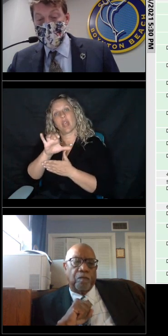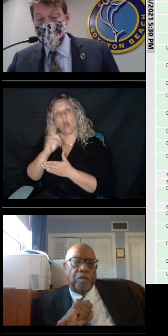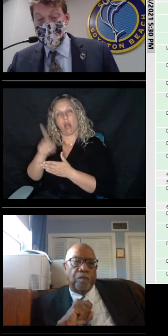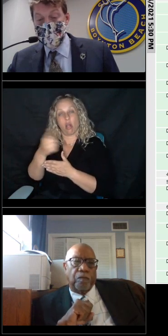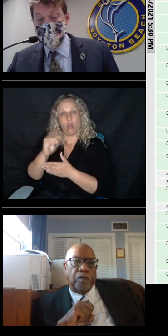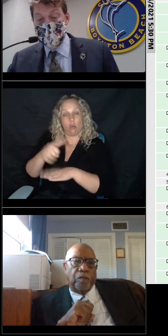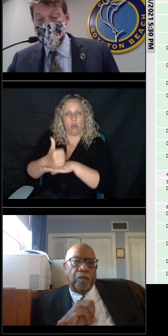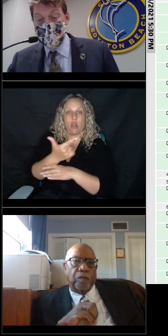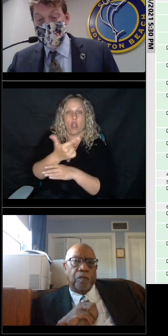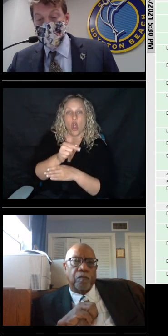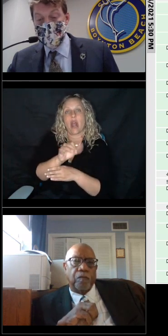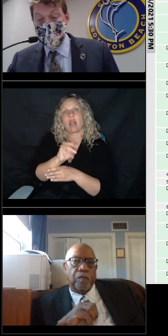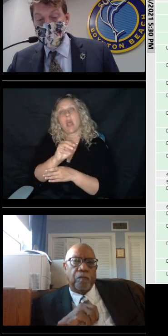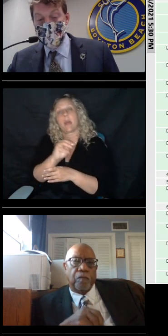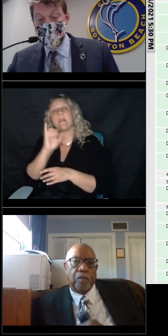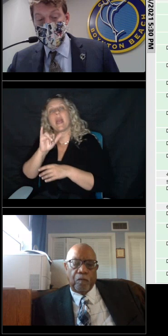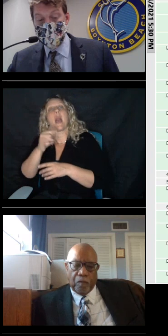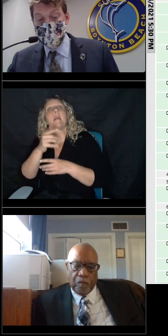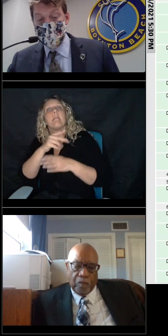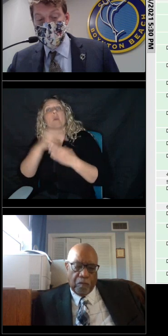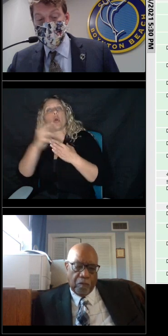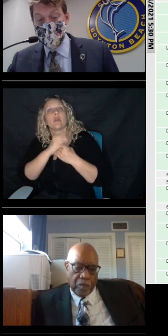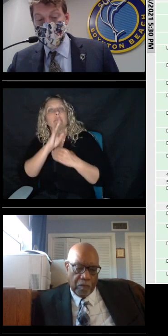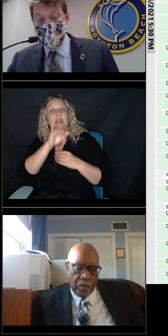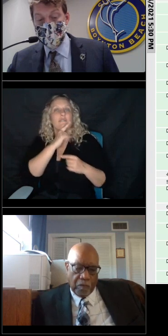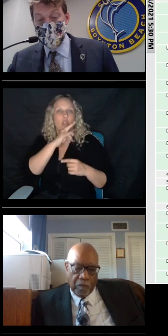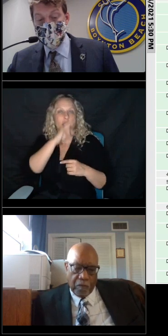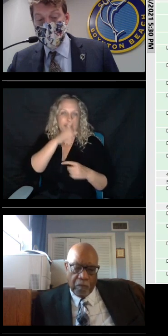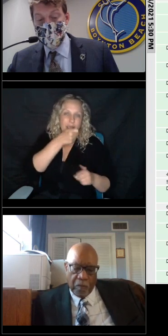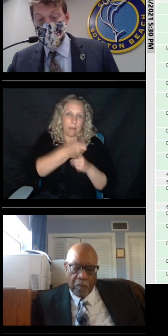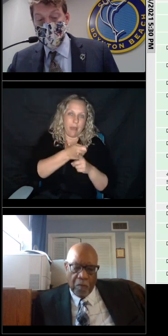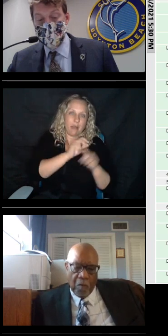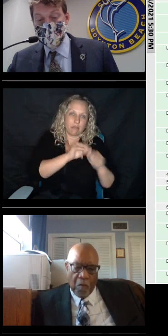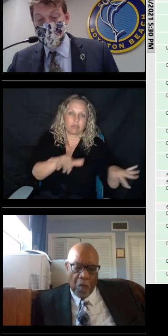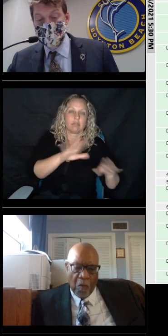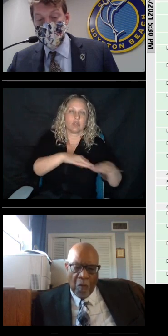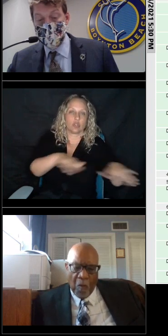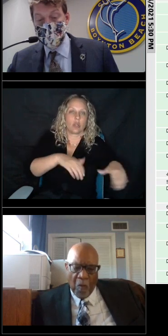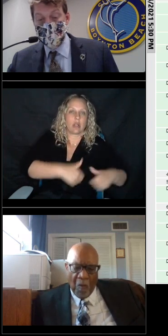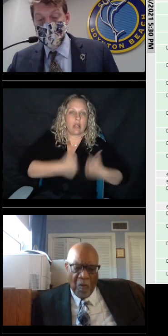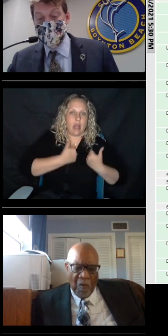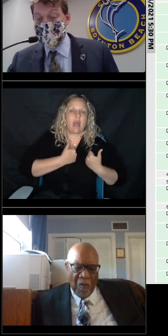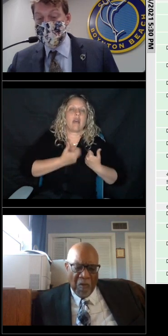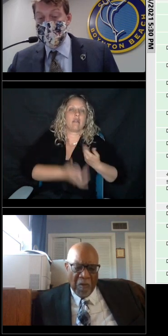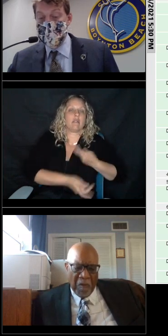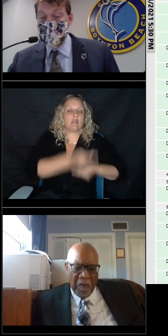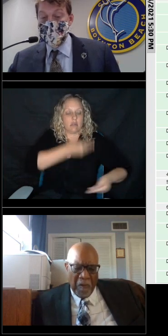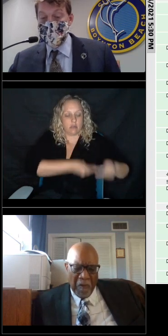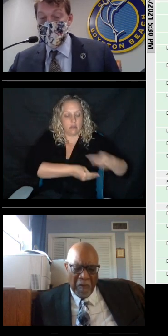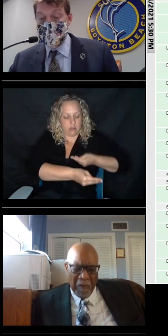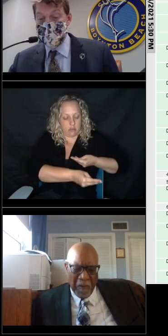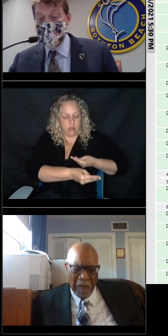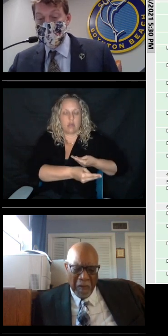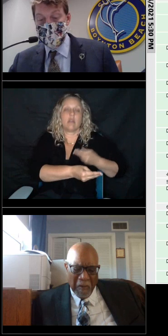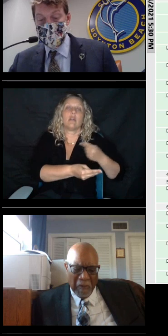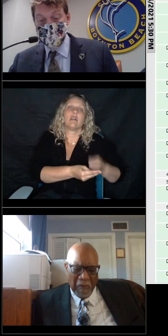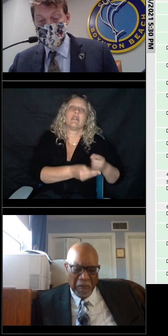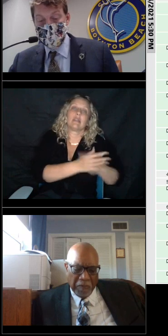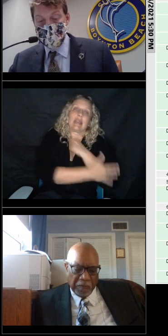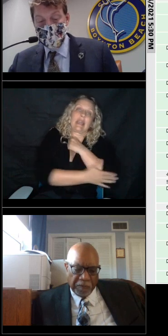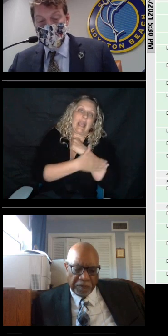Guardian Ad Litem program and Speak Up for Kids are making an impact in children's lives, and the return on investment the program brings to the county